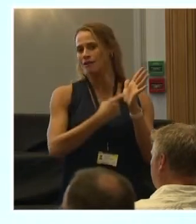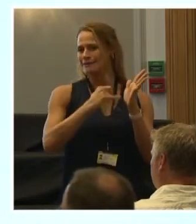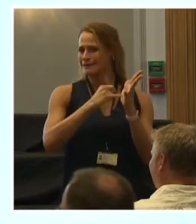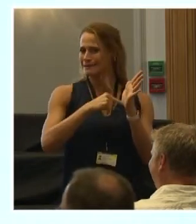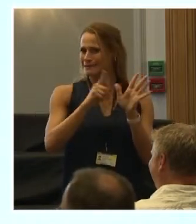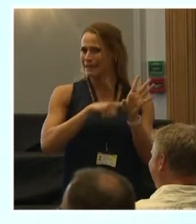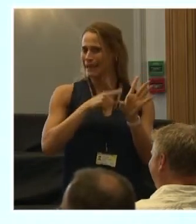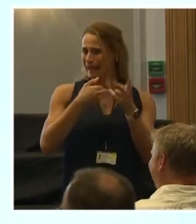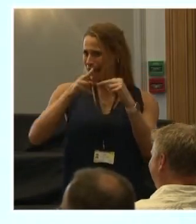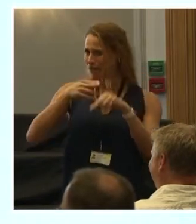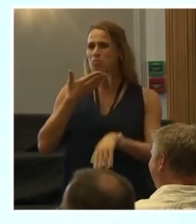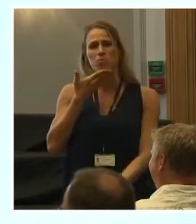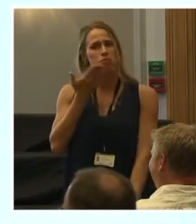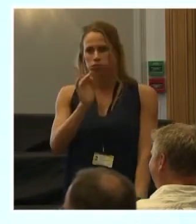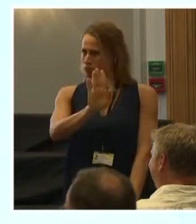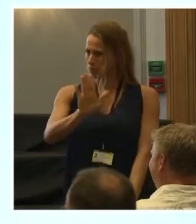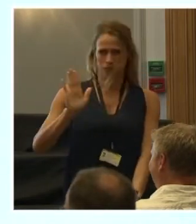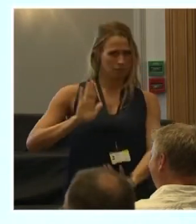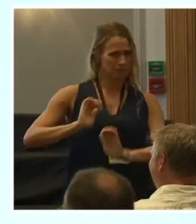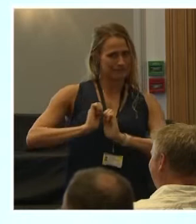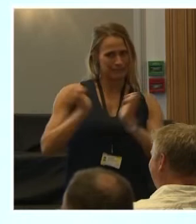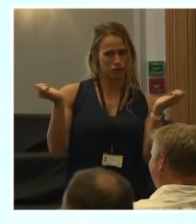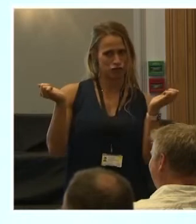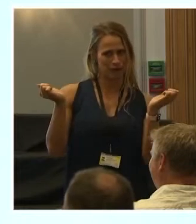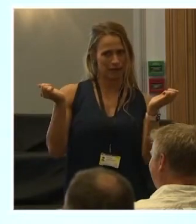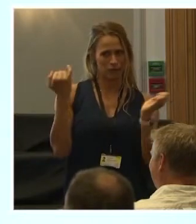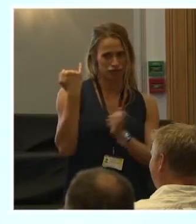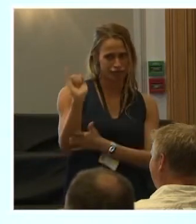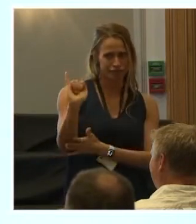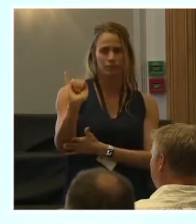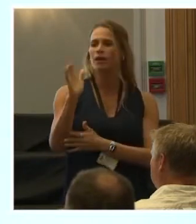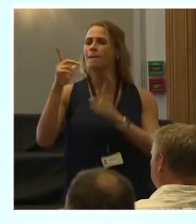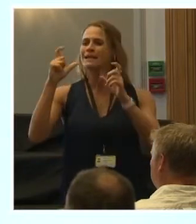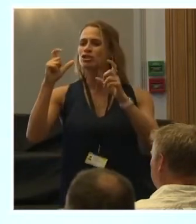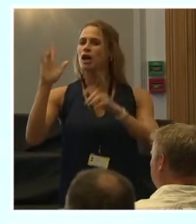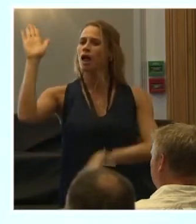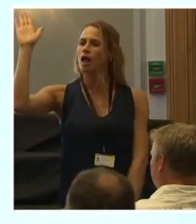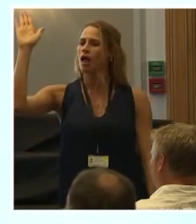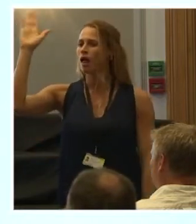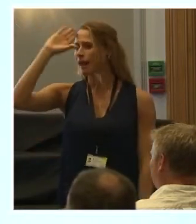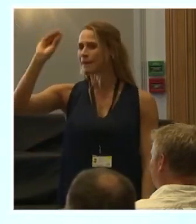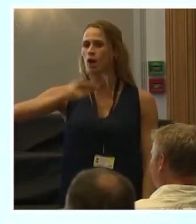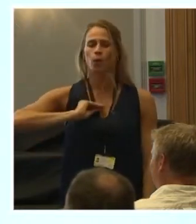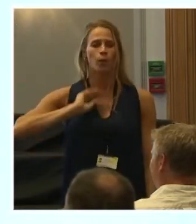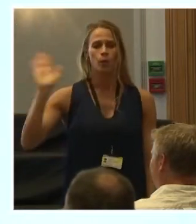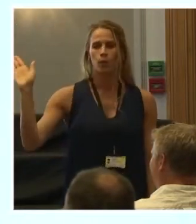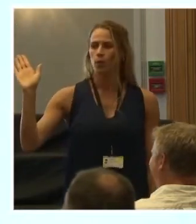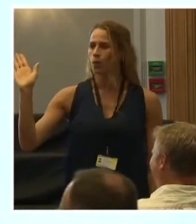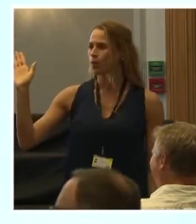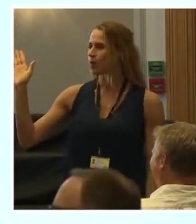to have their photograph taken today? If so, can I just have a show of hands? I'm visually impaired, so I can't see, so that's all